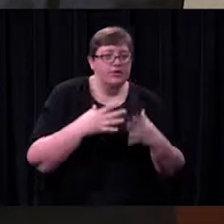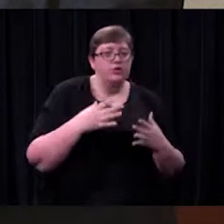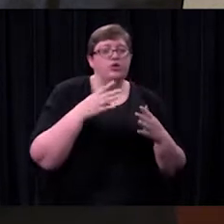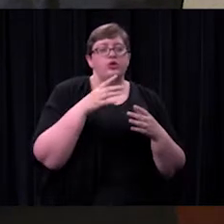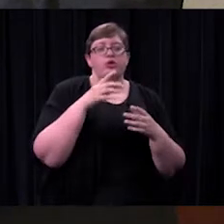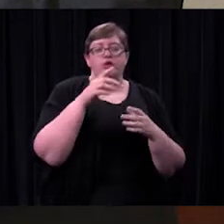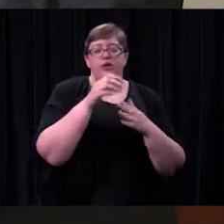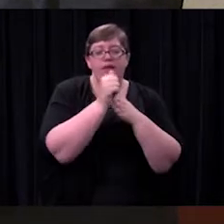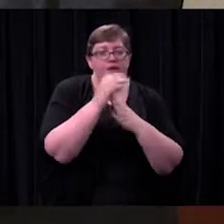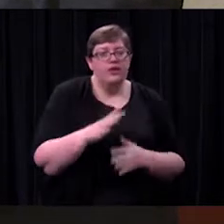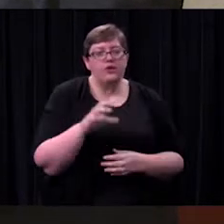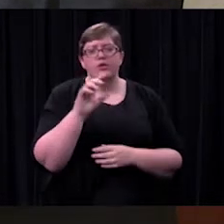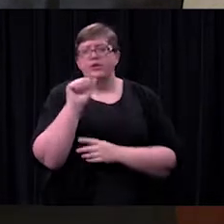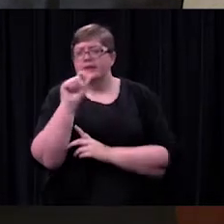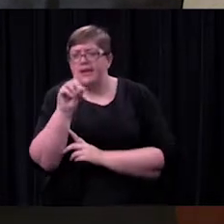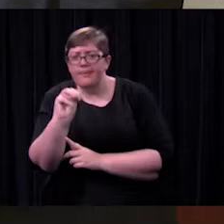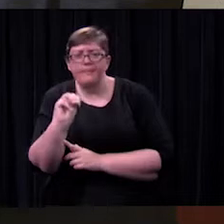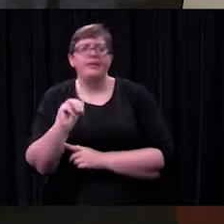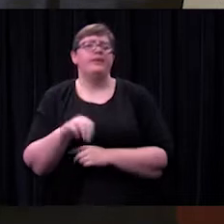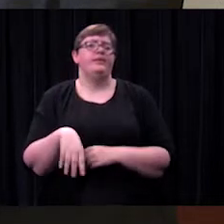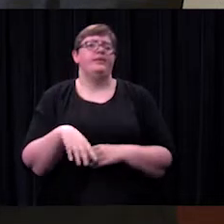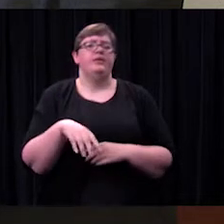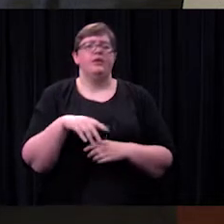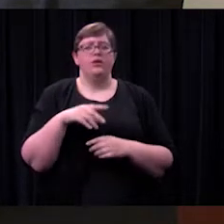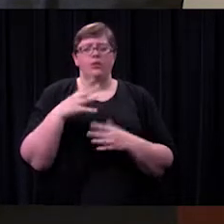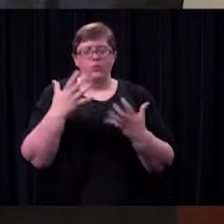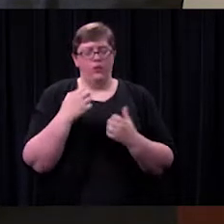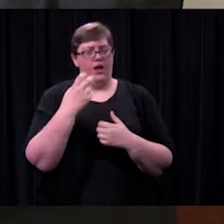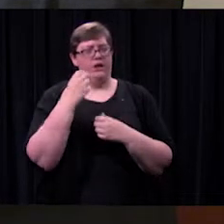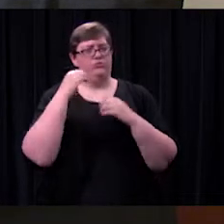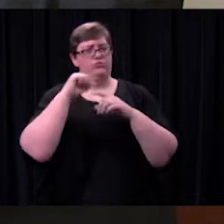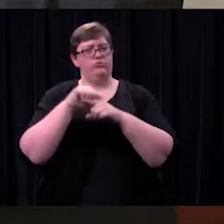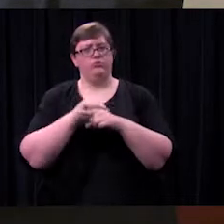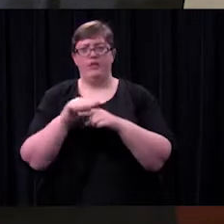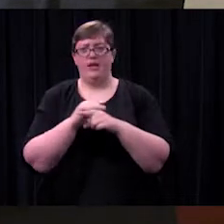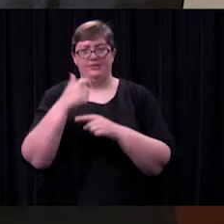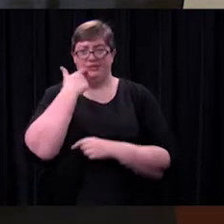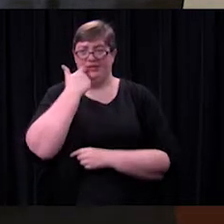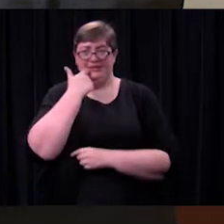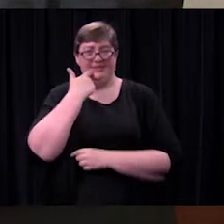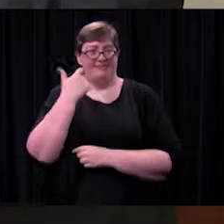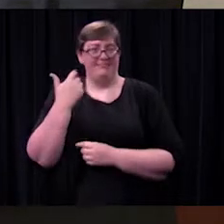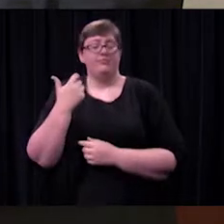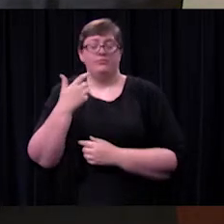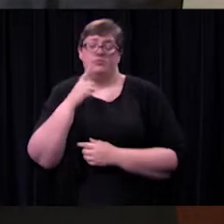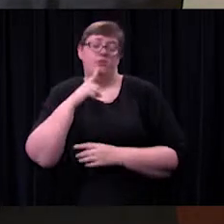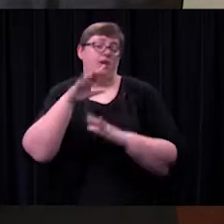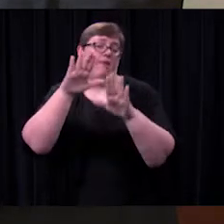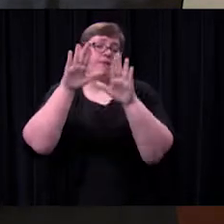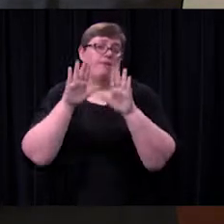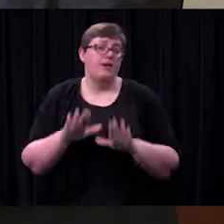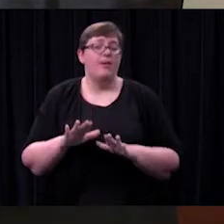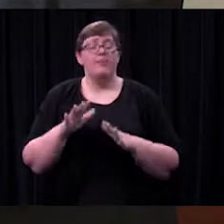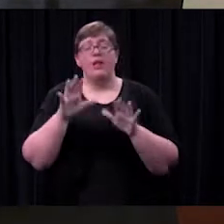folks. We had 2 days of training by Mastery Connect, and it was phenomenal. Some really good feedback from everybody there. And then we have